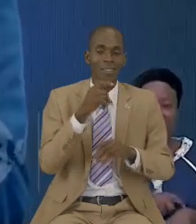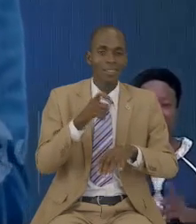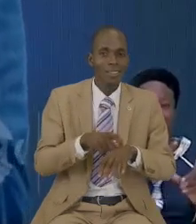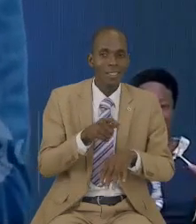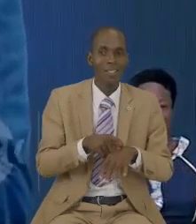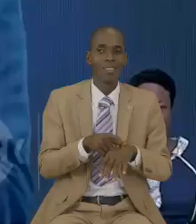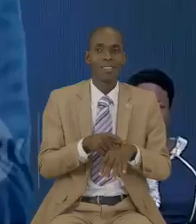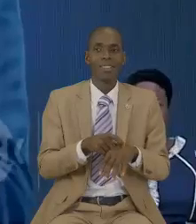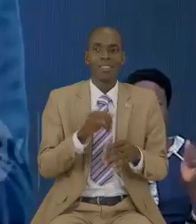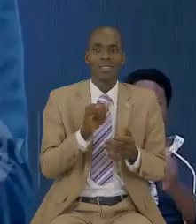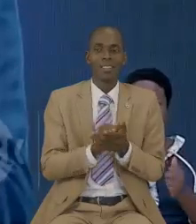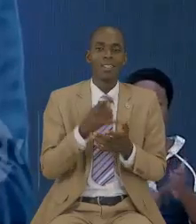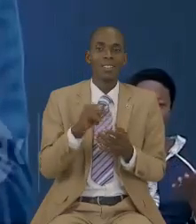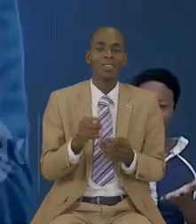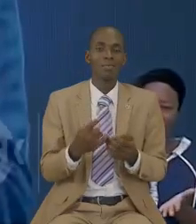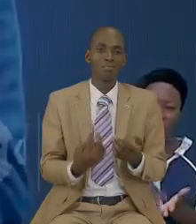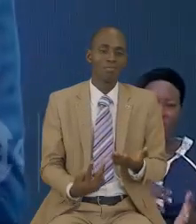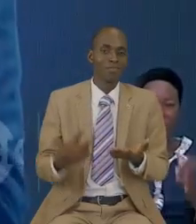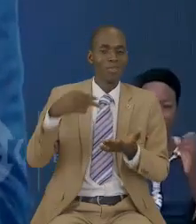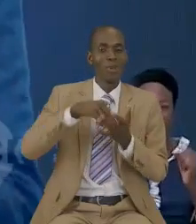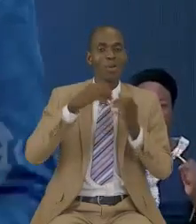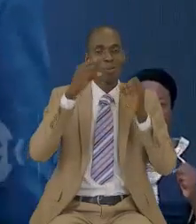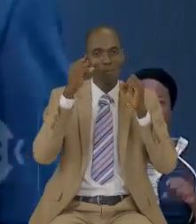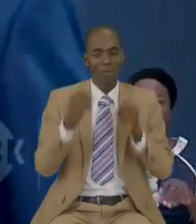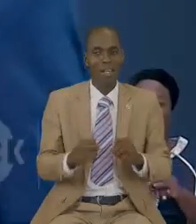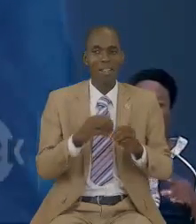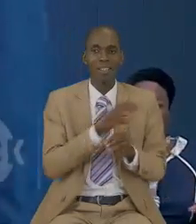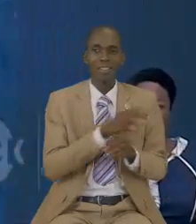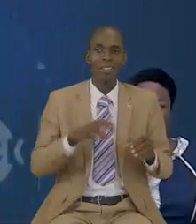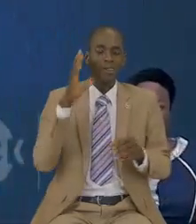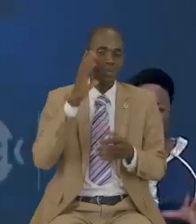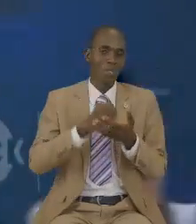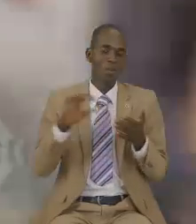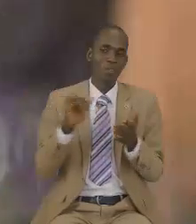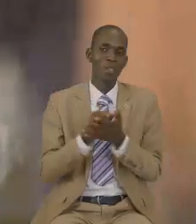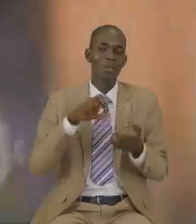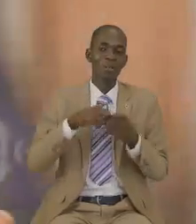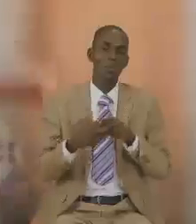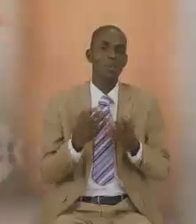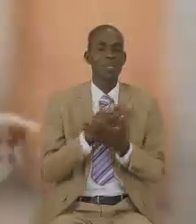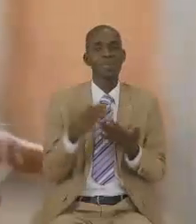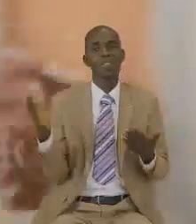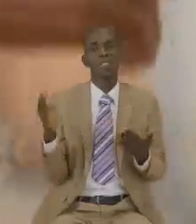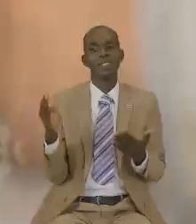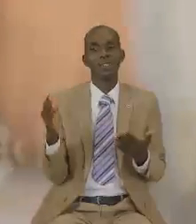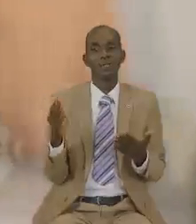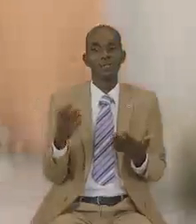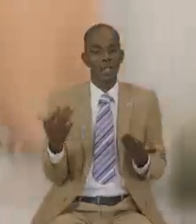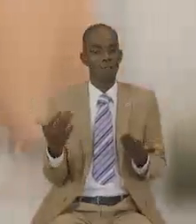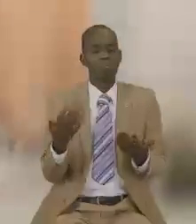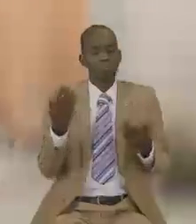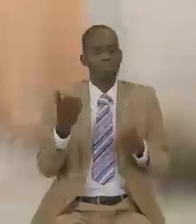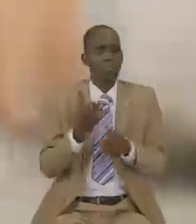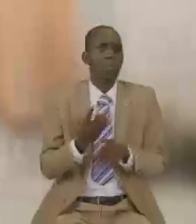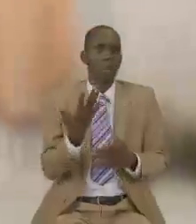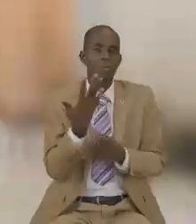the resurrection power in Christ will roll that problem away. I can't say, okay, let me put my hands there. I put my